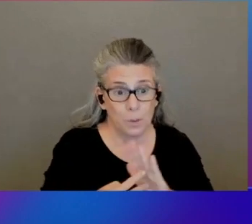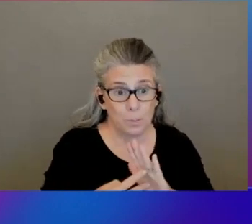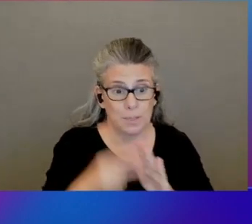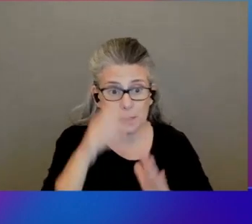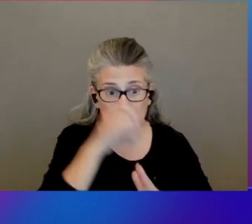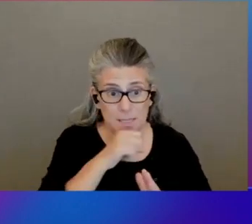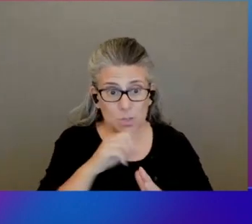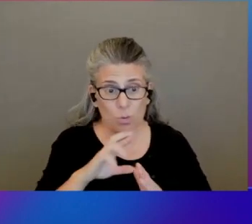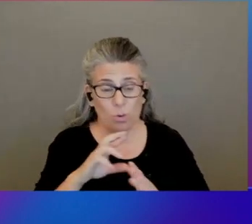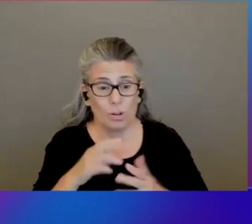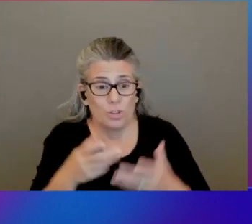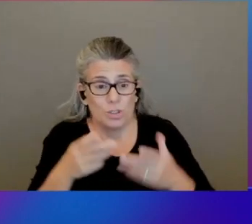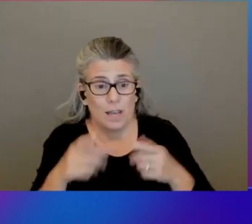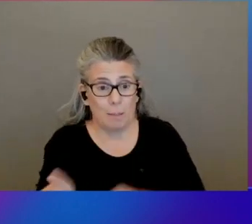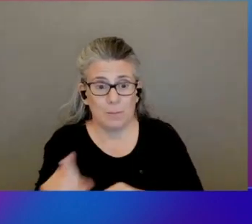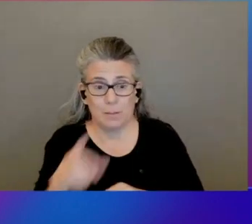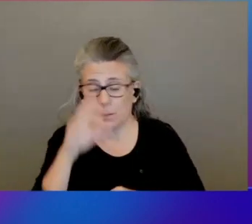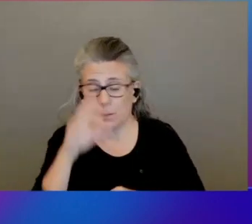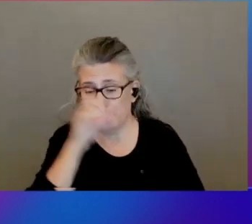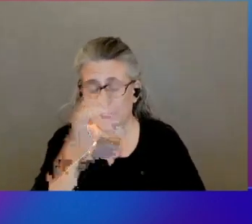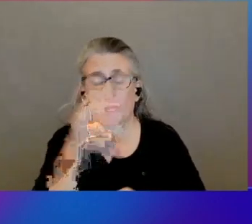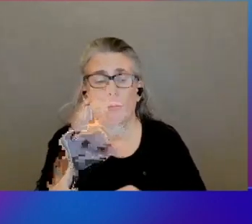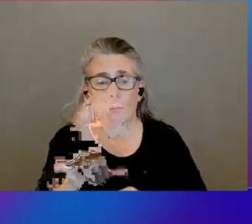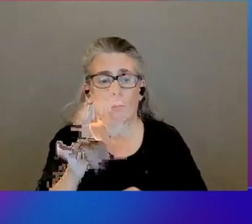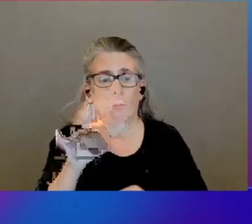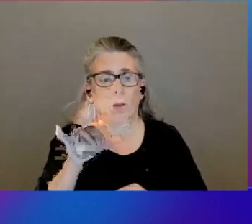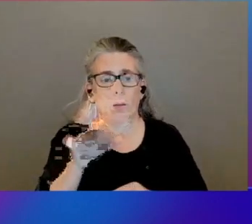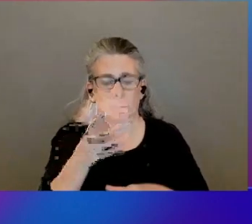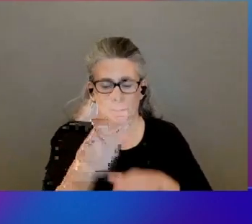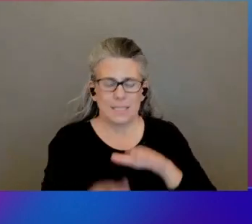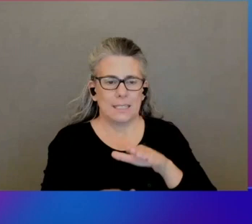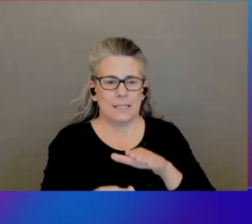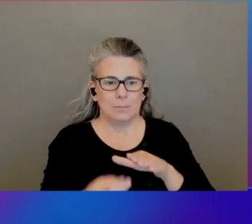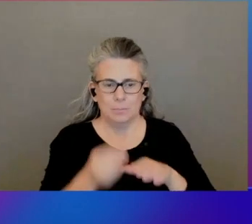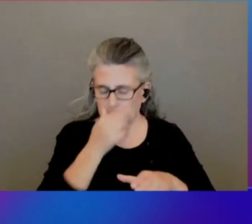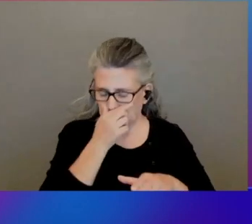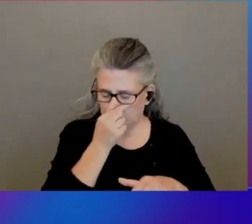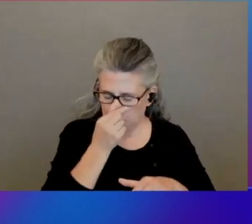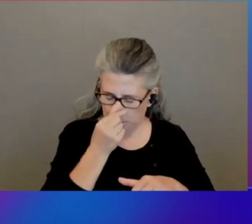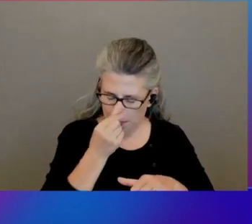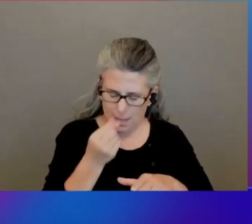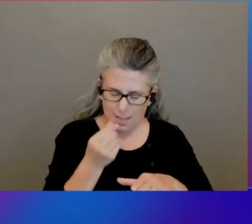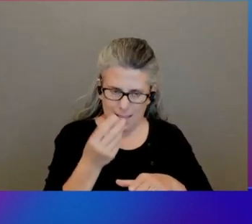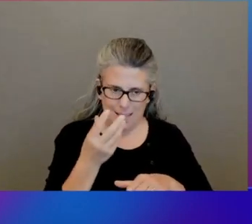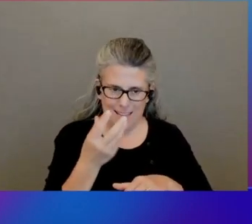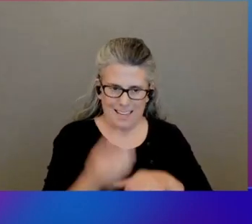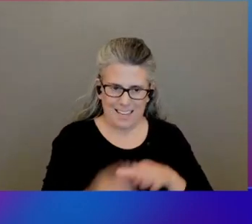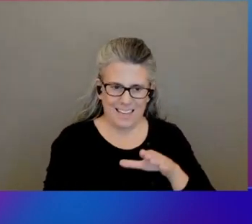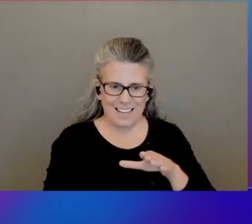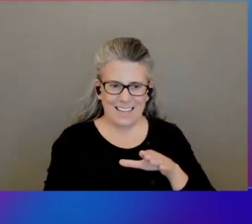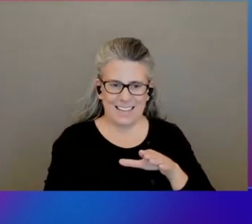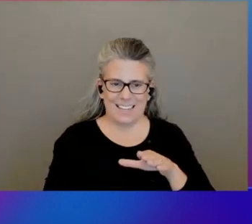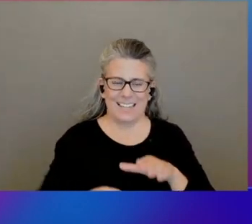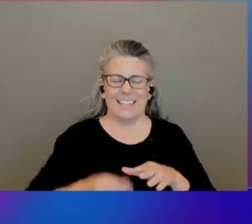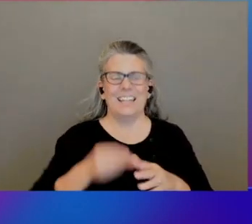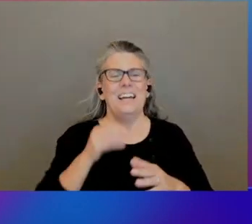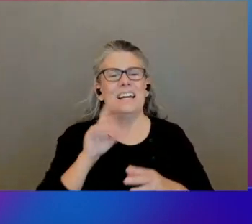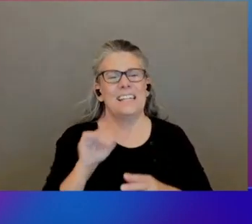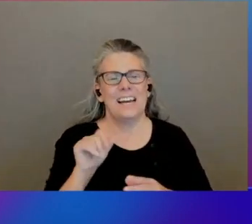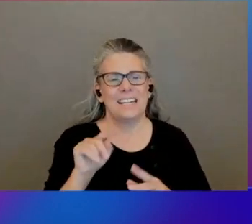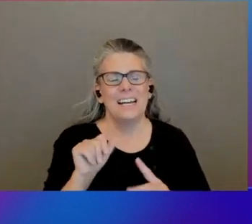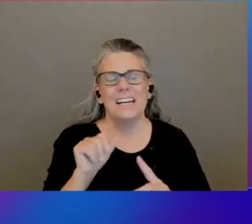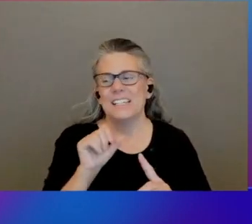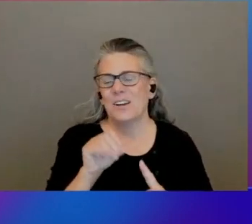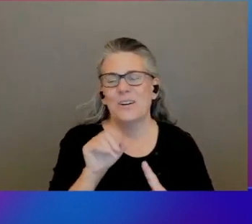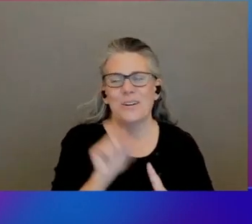that immediate flag of, hey, there's maybe something that you want to go investigate a little bit more. And we're going to handle a lot of